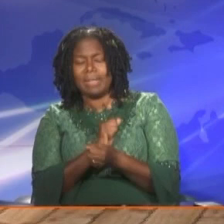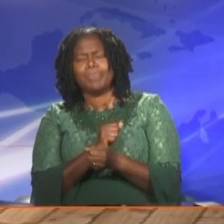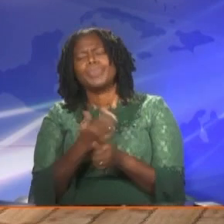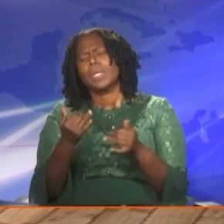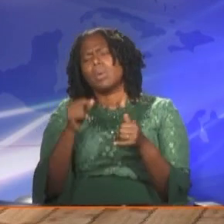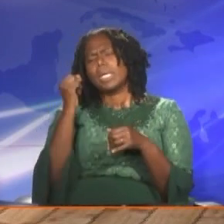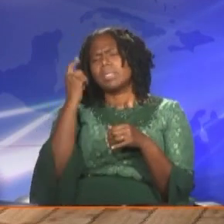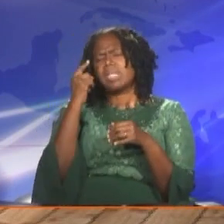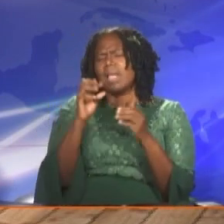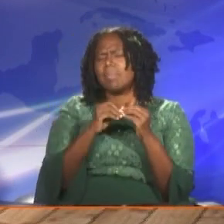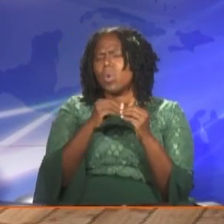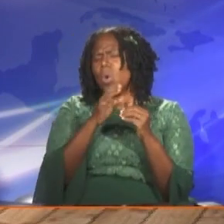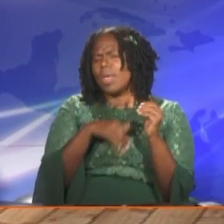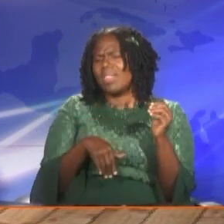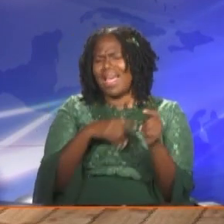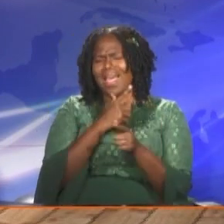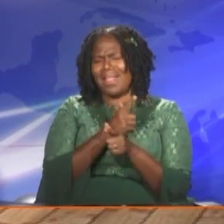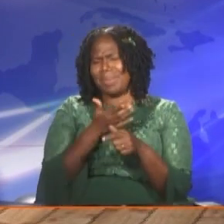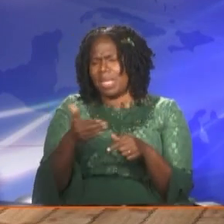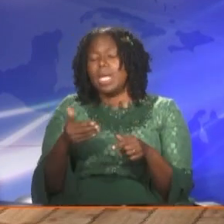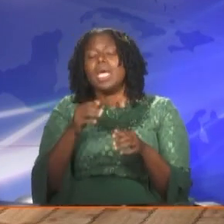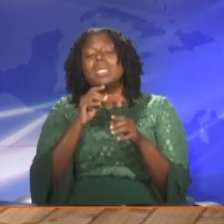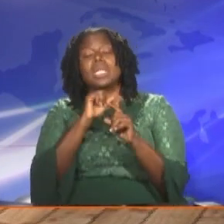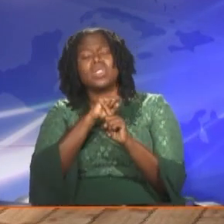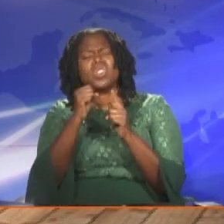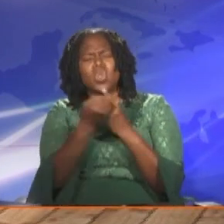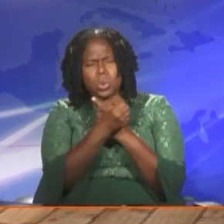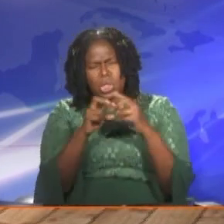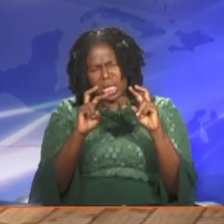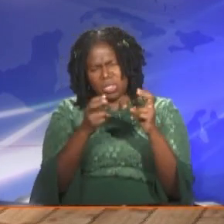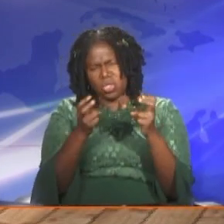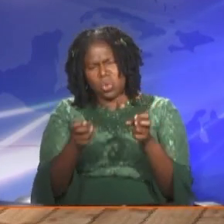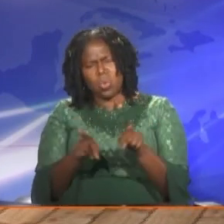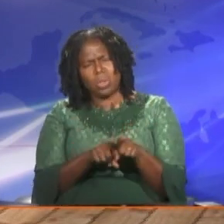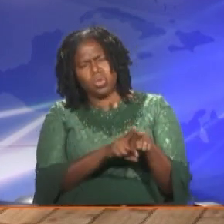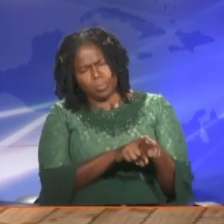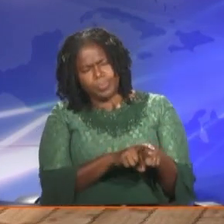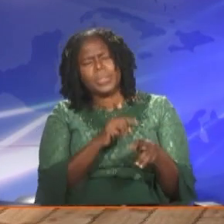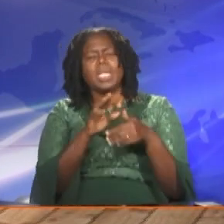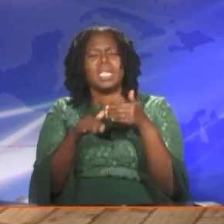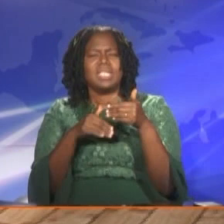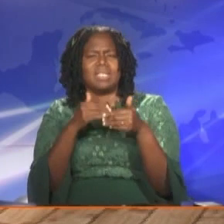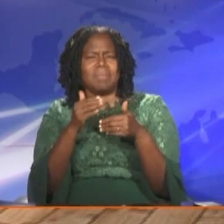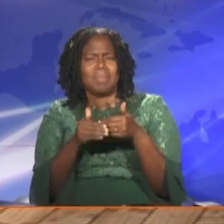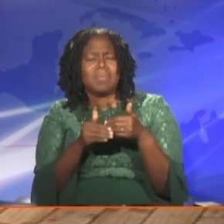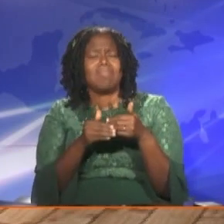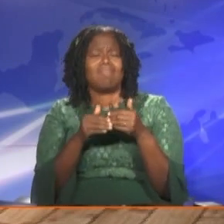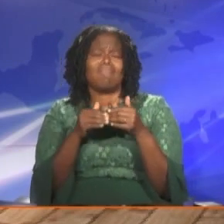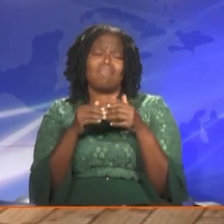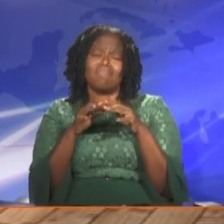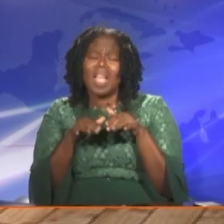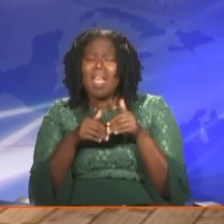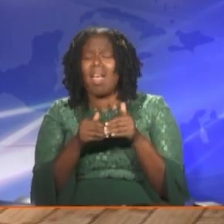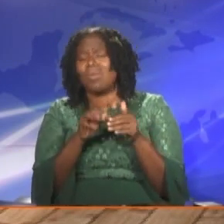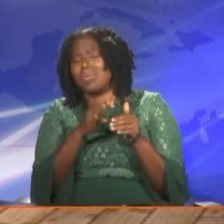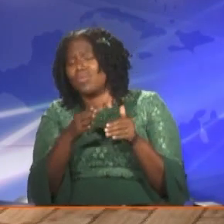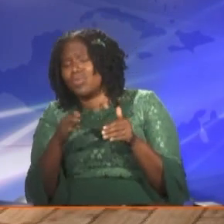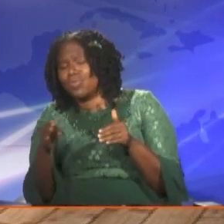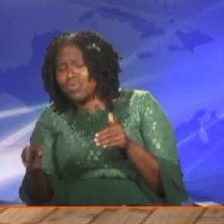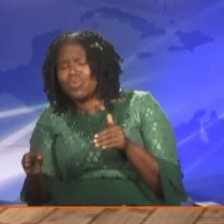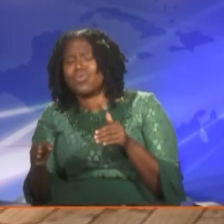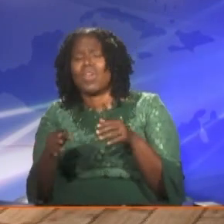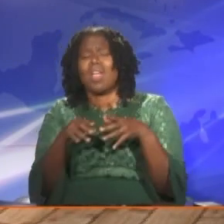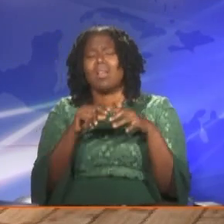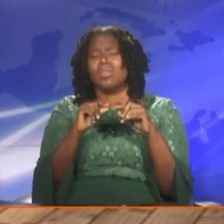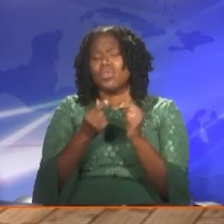issue. It's a social issue, it's an education issue, it's a health issue. It crosses different agencies in terms of monitoring